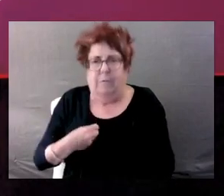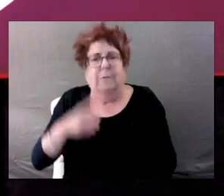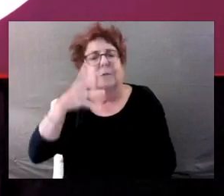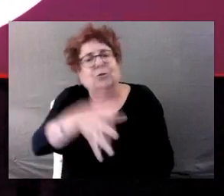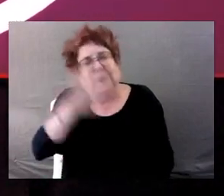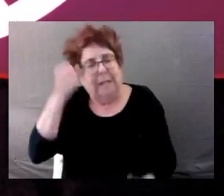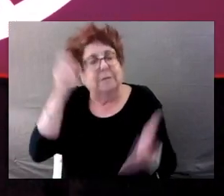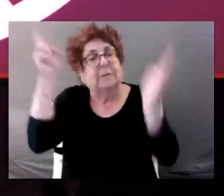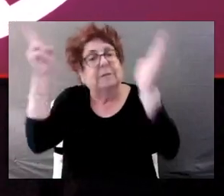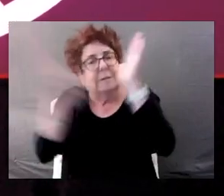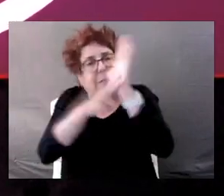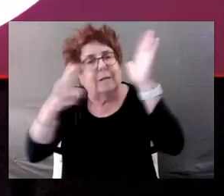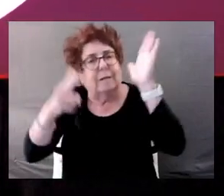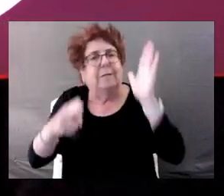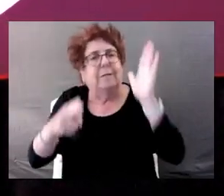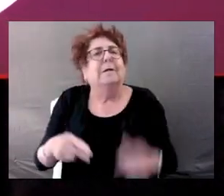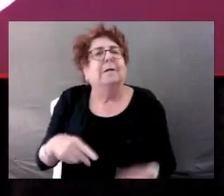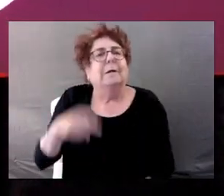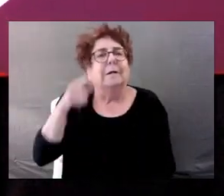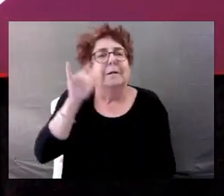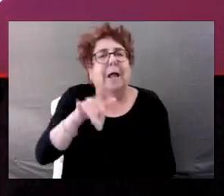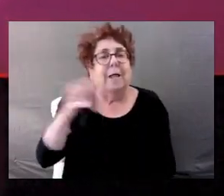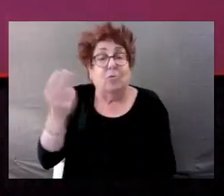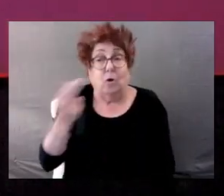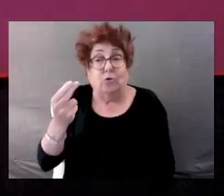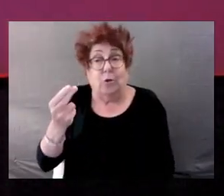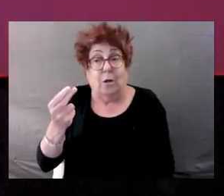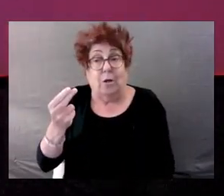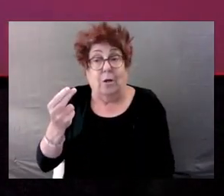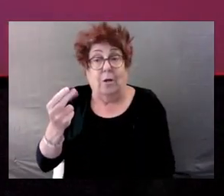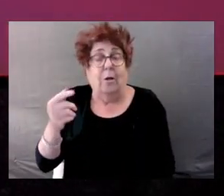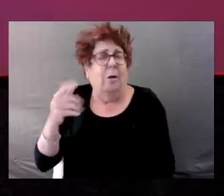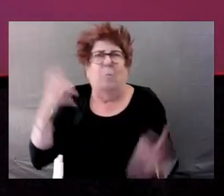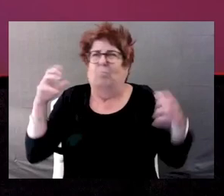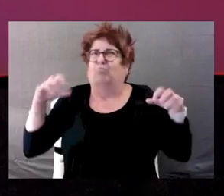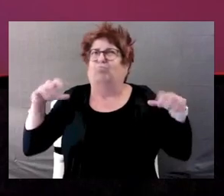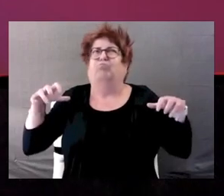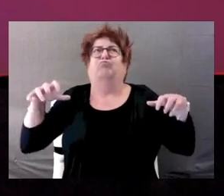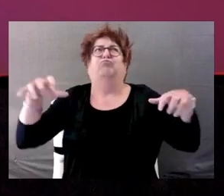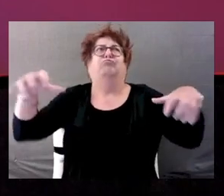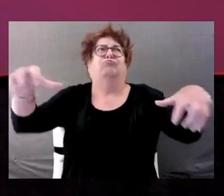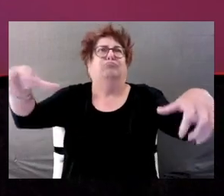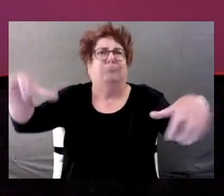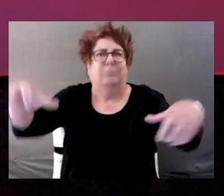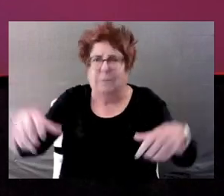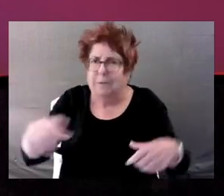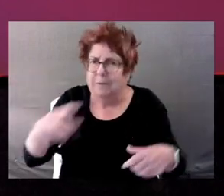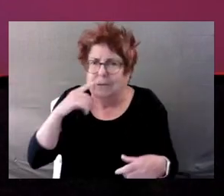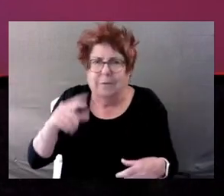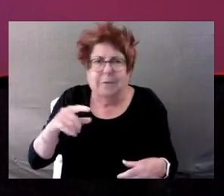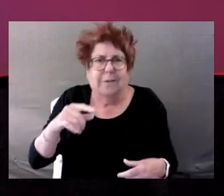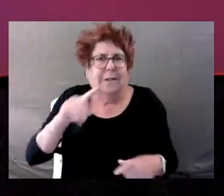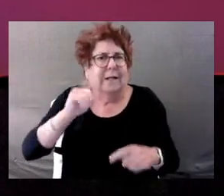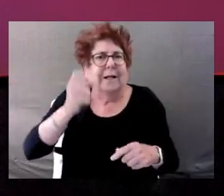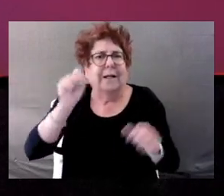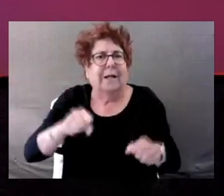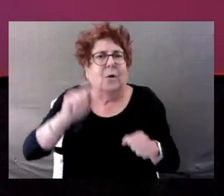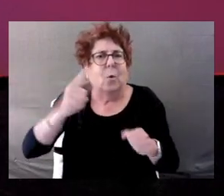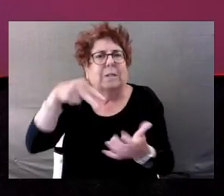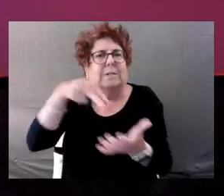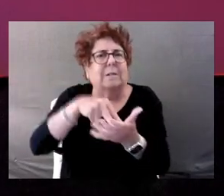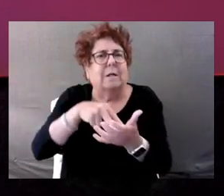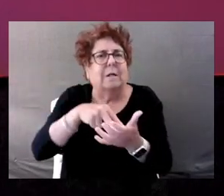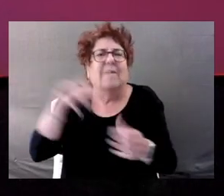We had the meeting that Thursday. The meeting was packed out. Matter of fact, it was standing room only. In that moment, let me tell you what